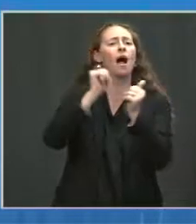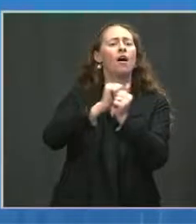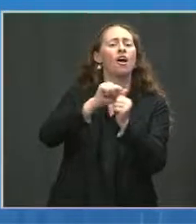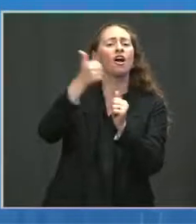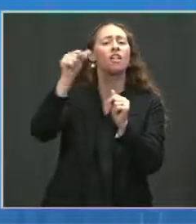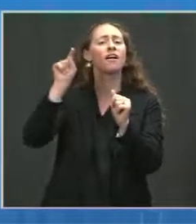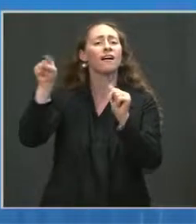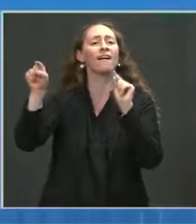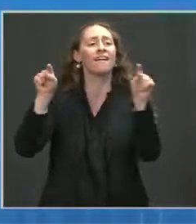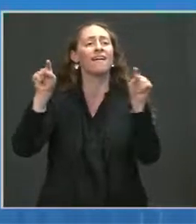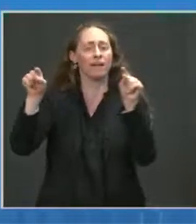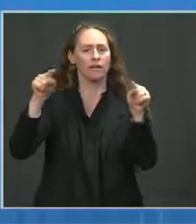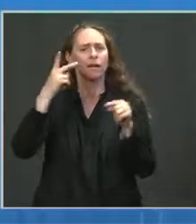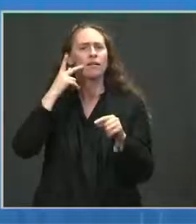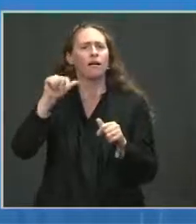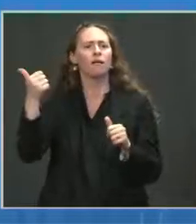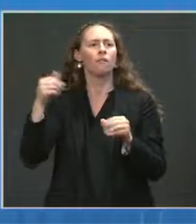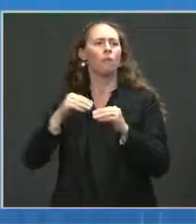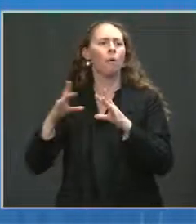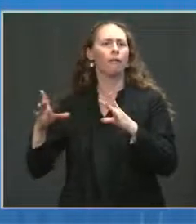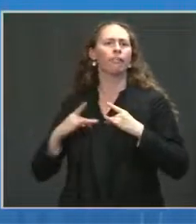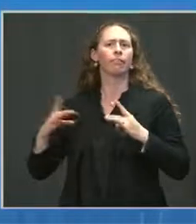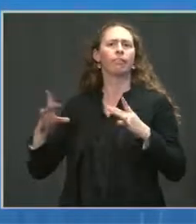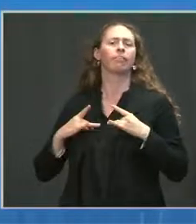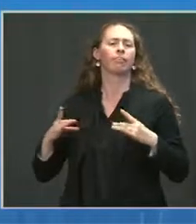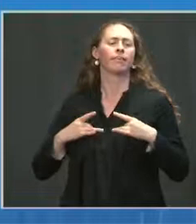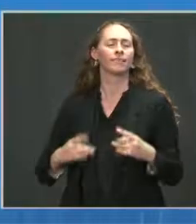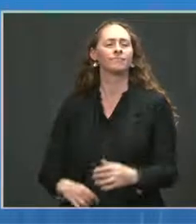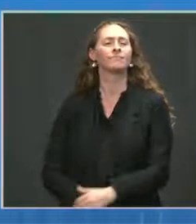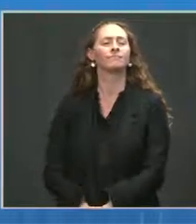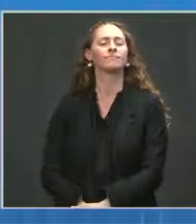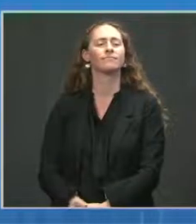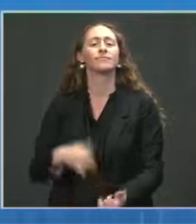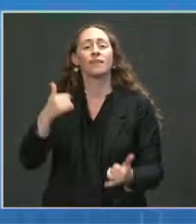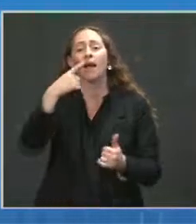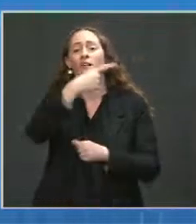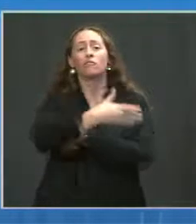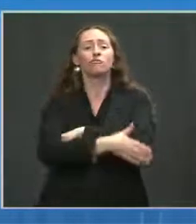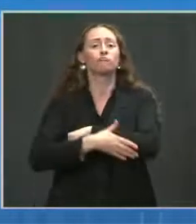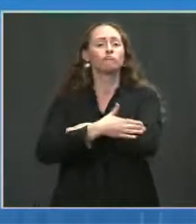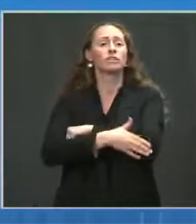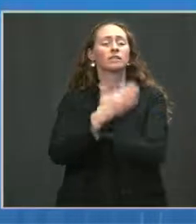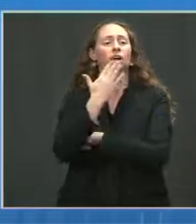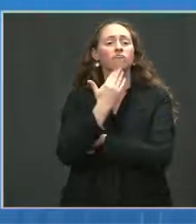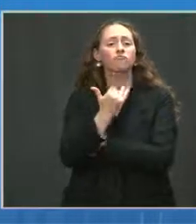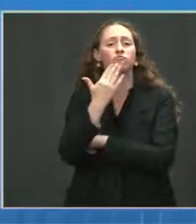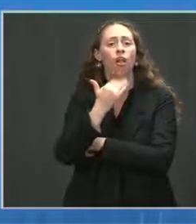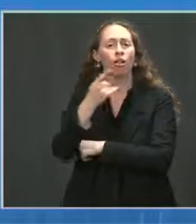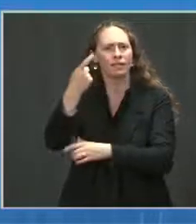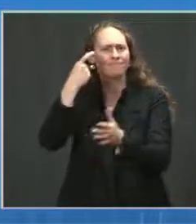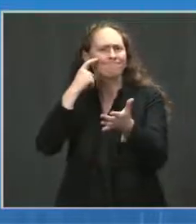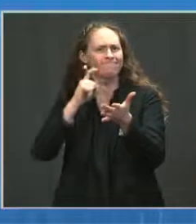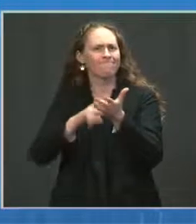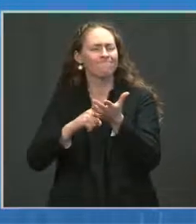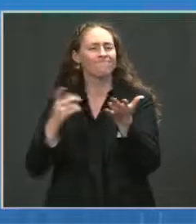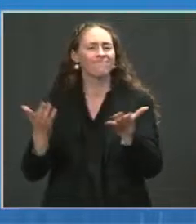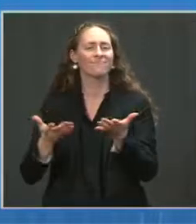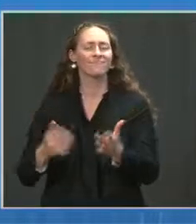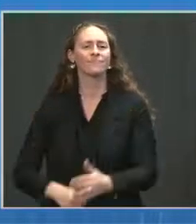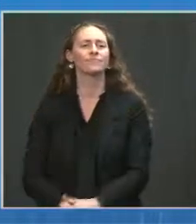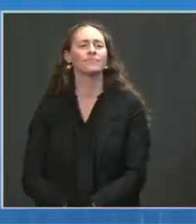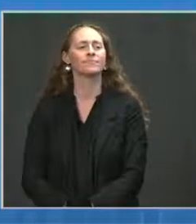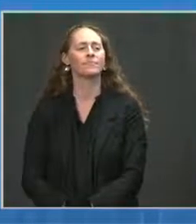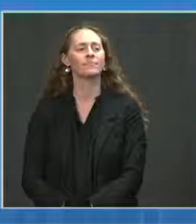to Israel, you see what we now know from reports from Israel, that you see a diminution at